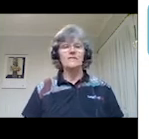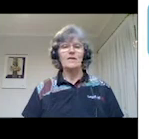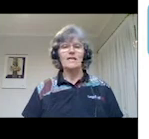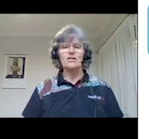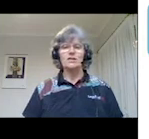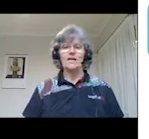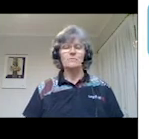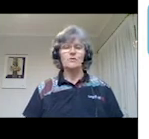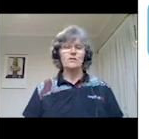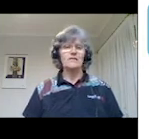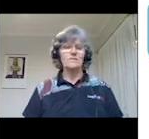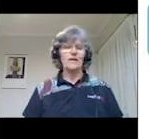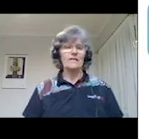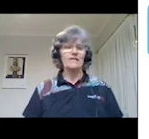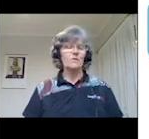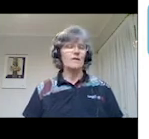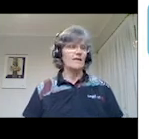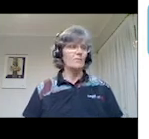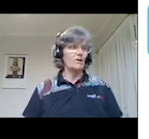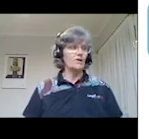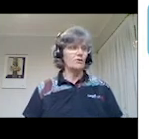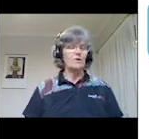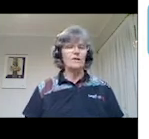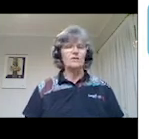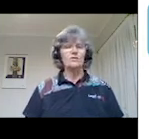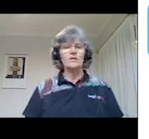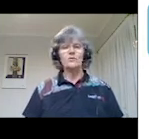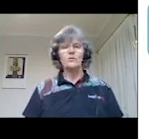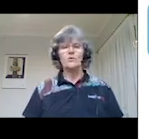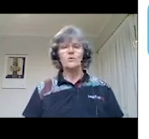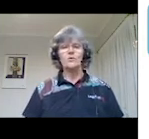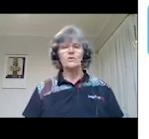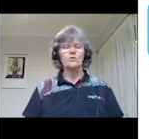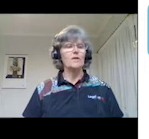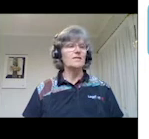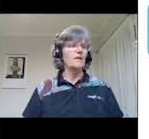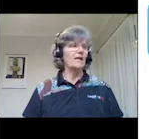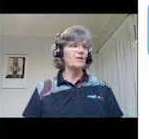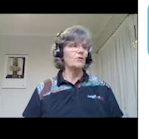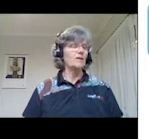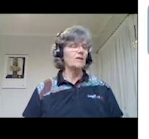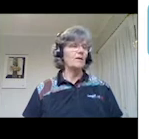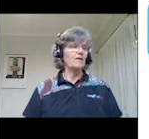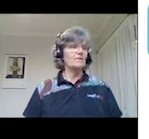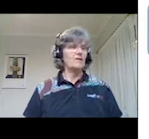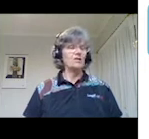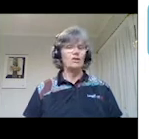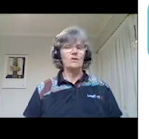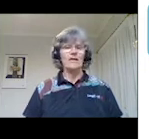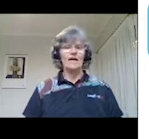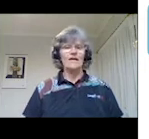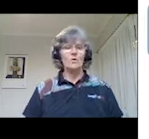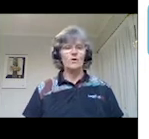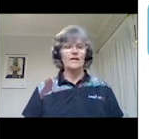for examination, as Bridget explained, is where they can bring you to the local court to explain your income and